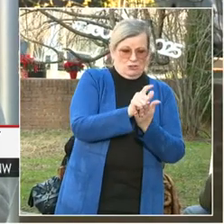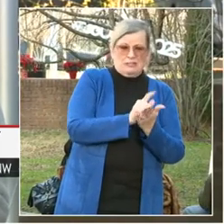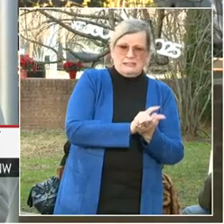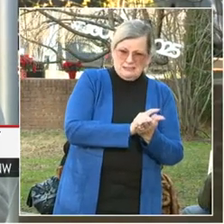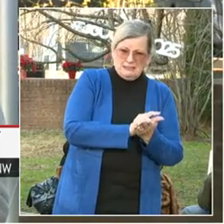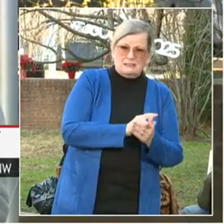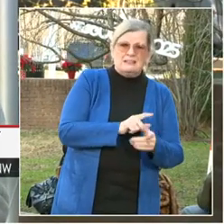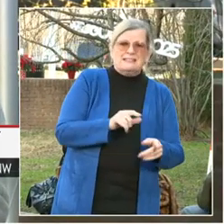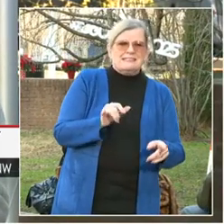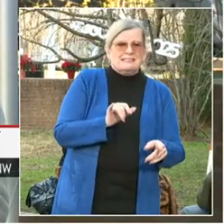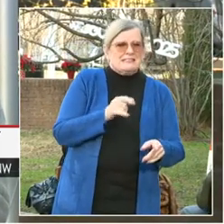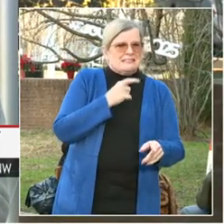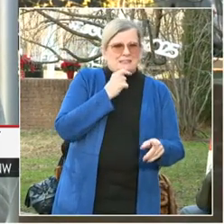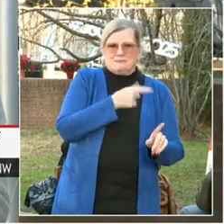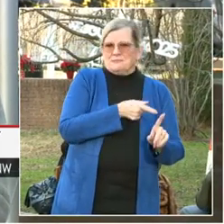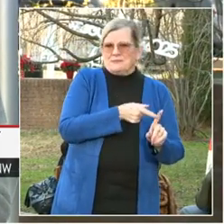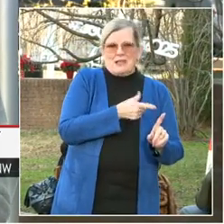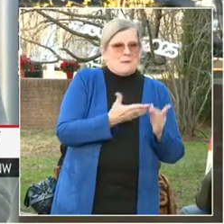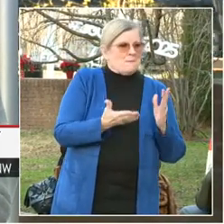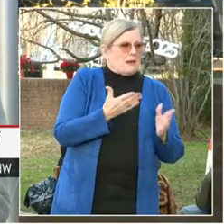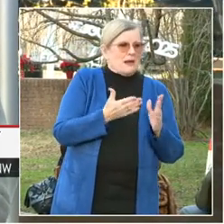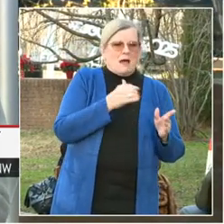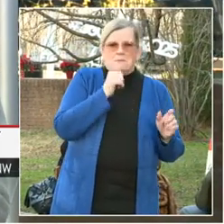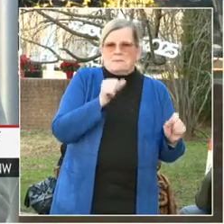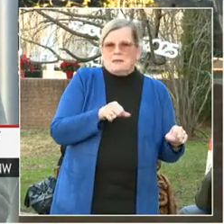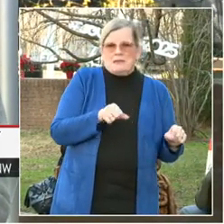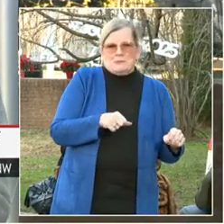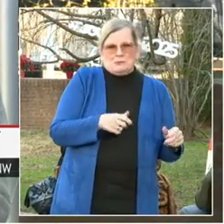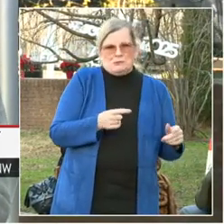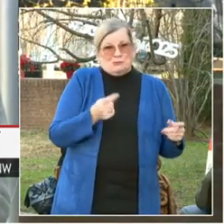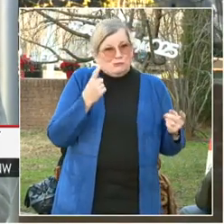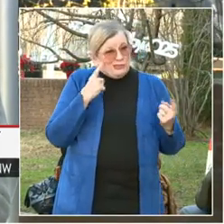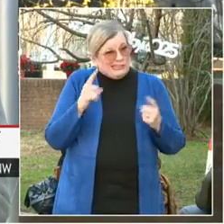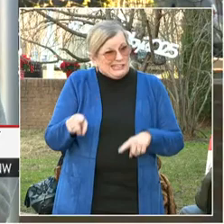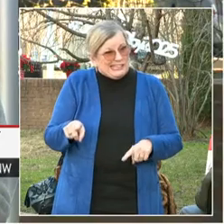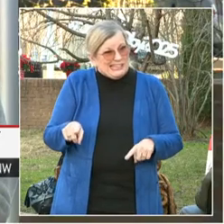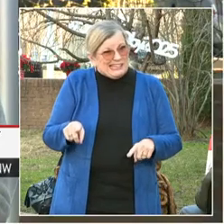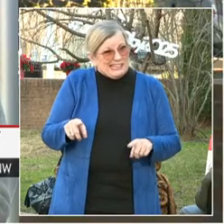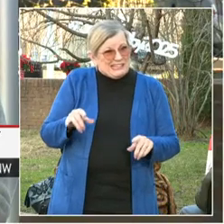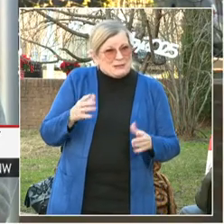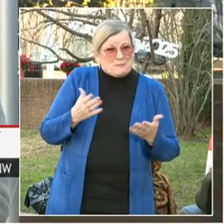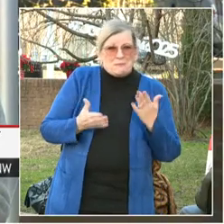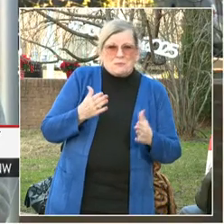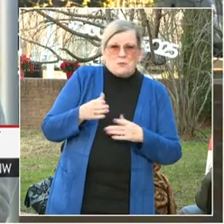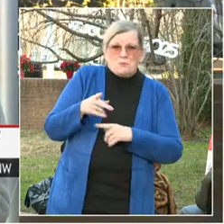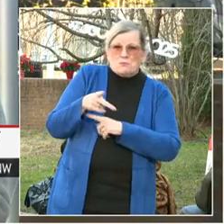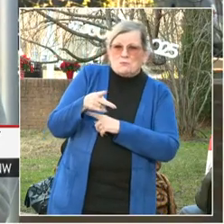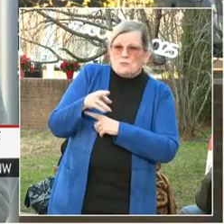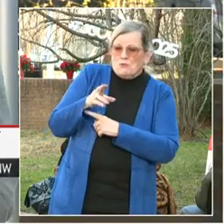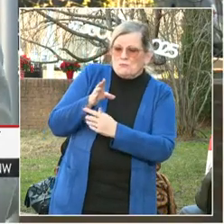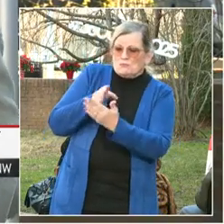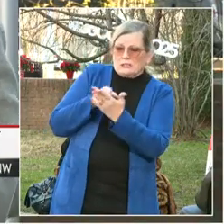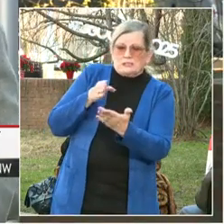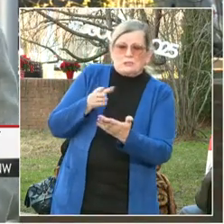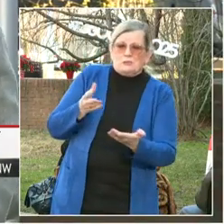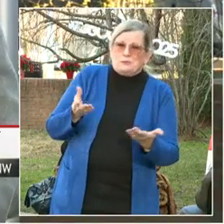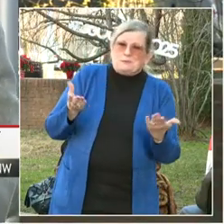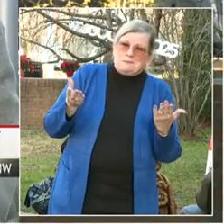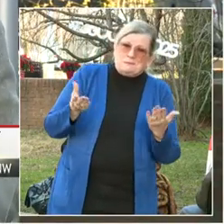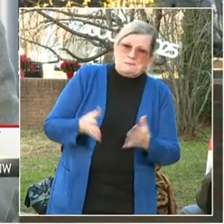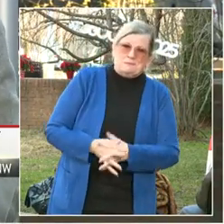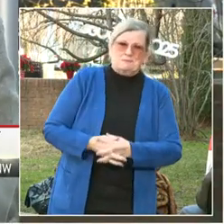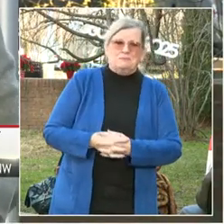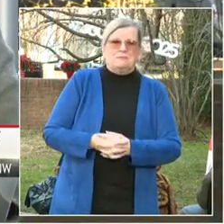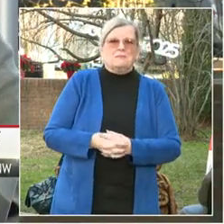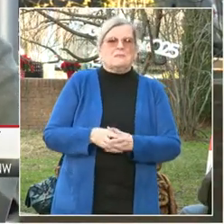it. So I'll take that under advisement. The other thing I should mention about that kind of, what we see